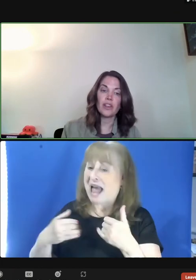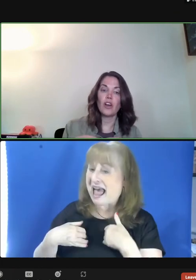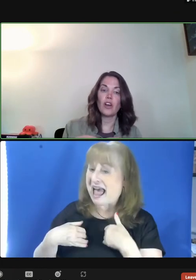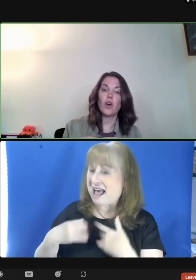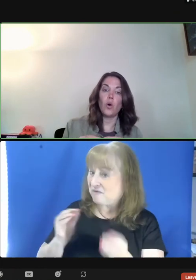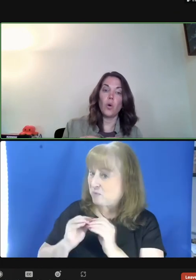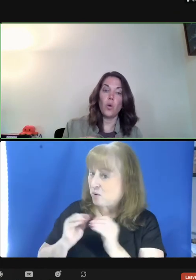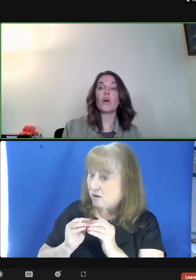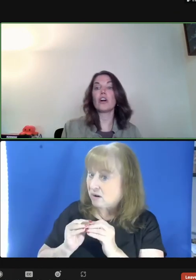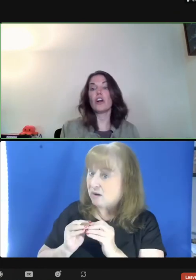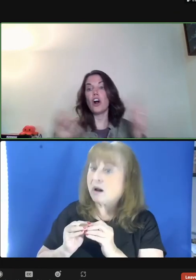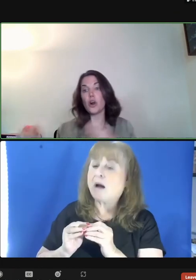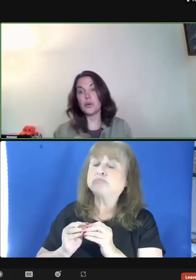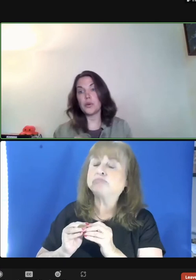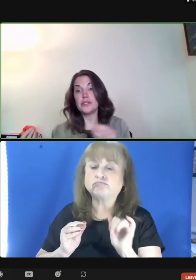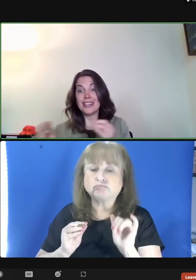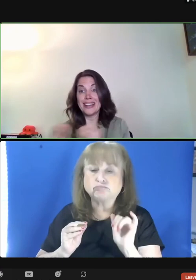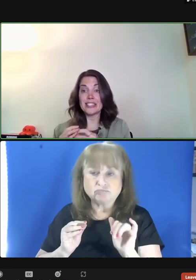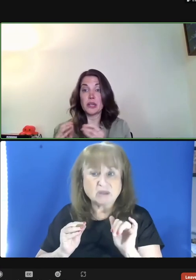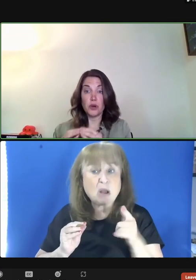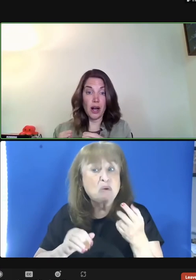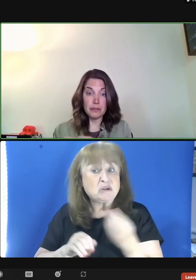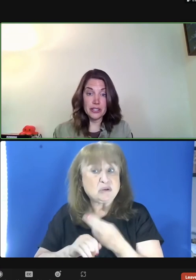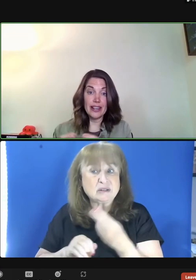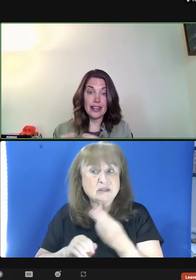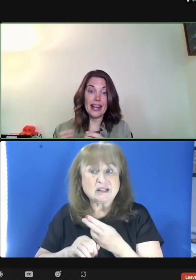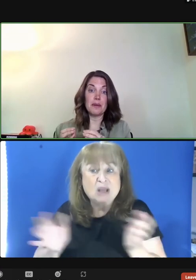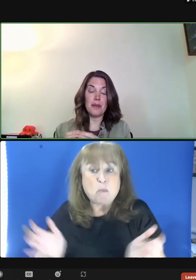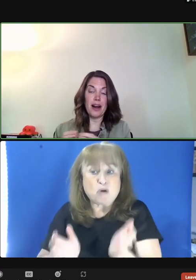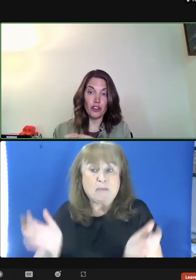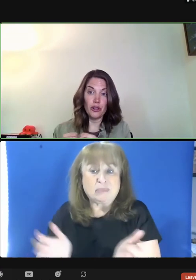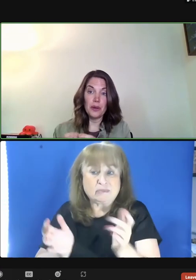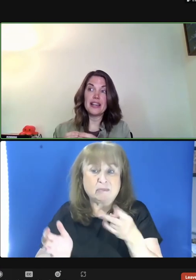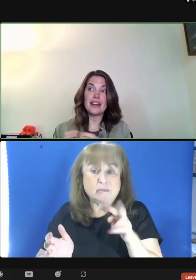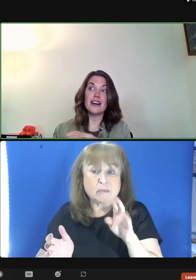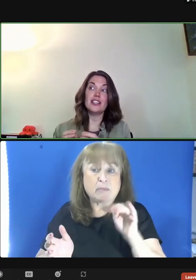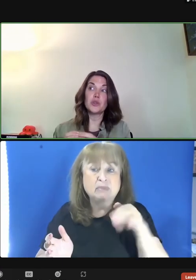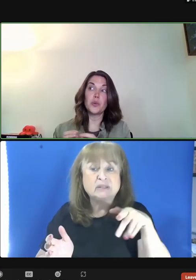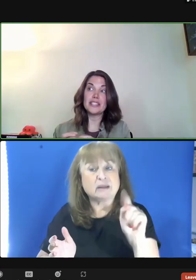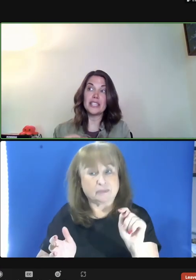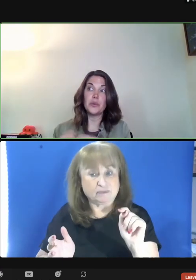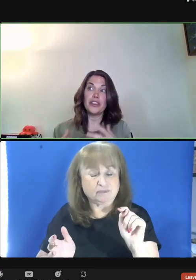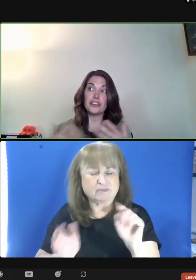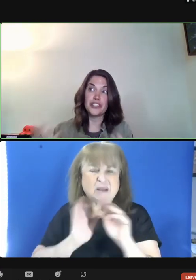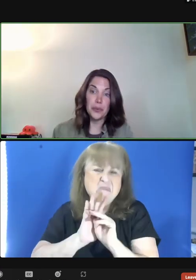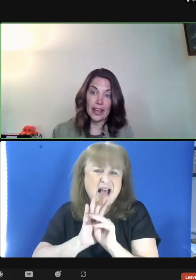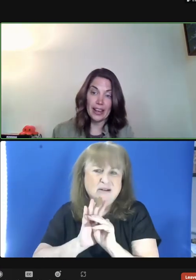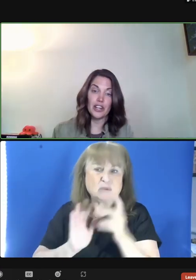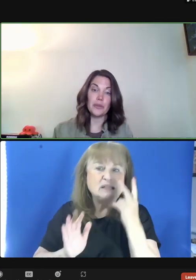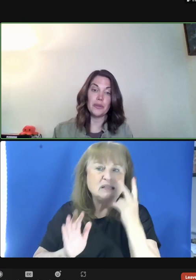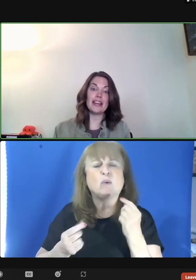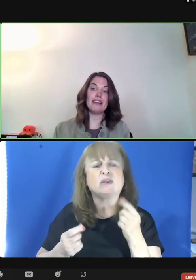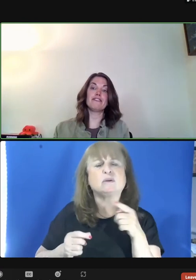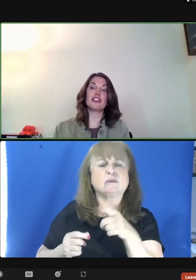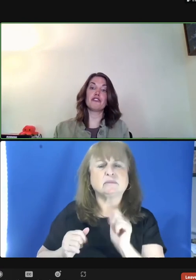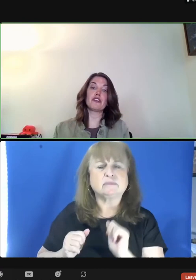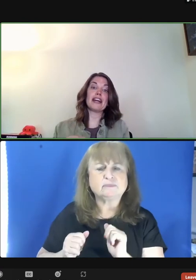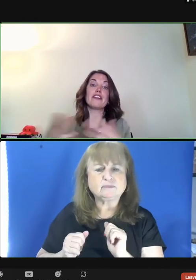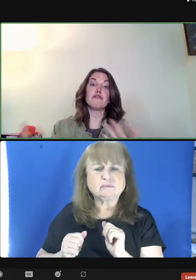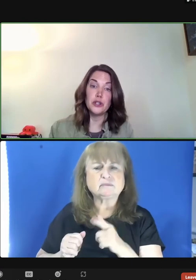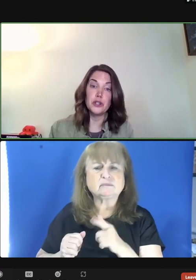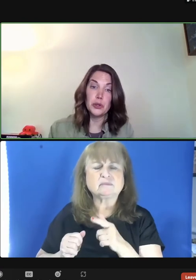more? Or are we using it as a prompt, as a model, because we see what they're doing, that